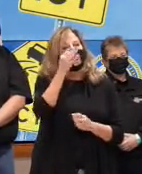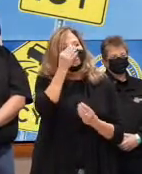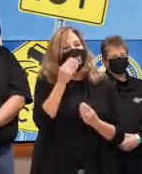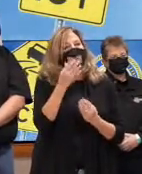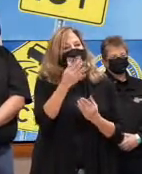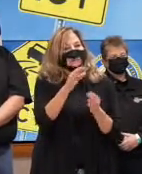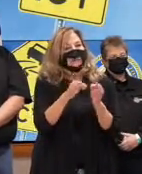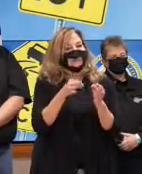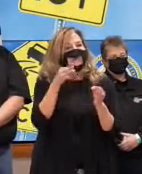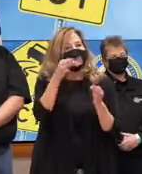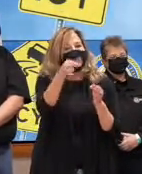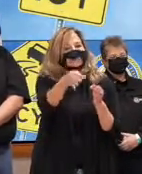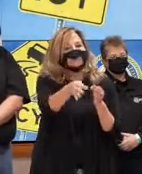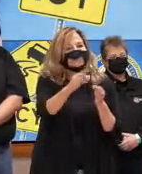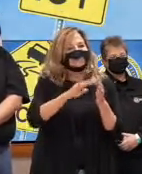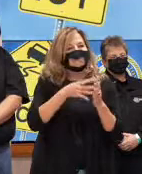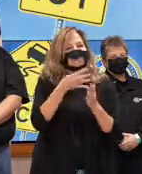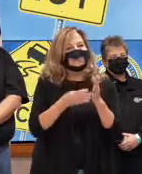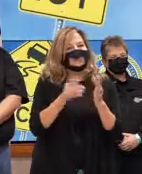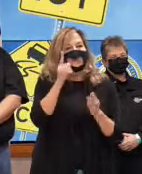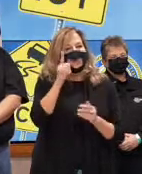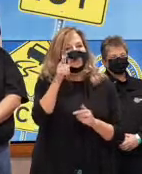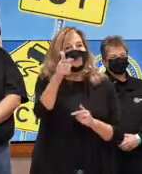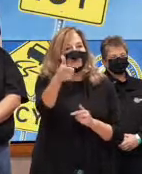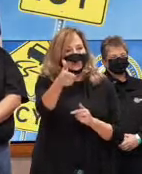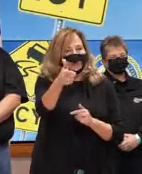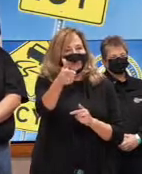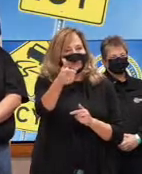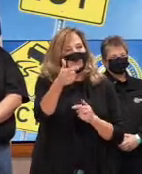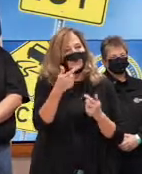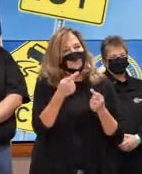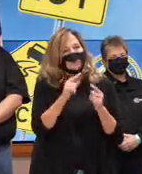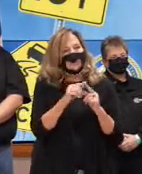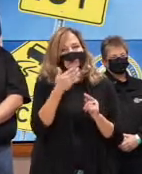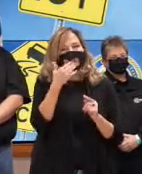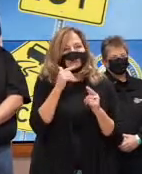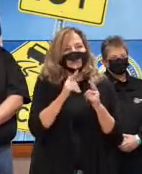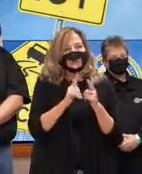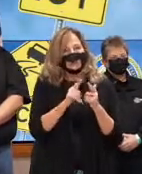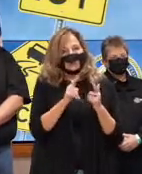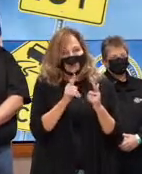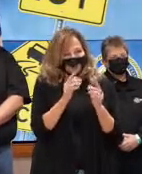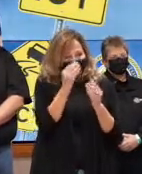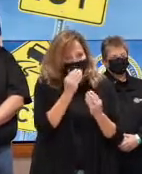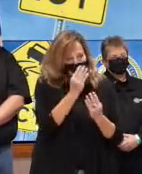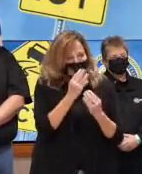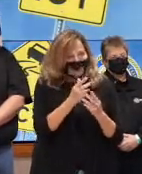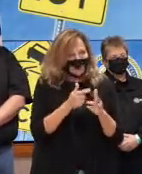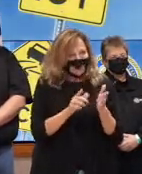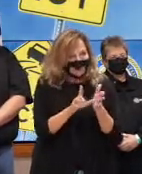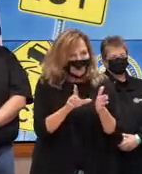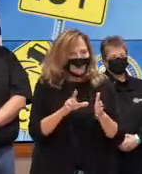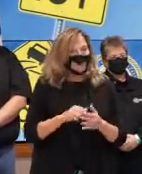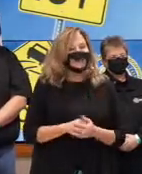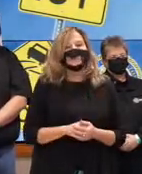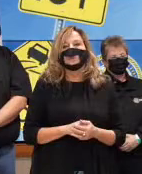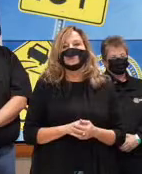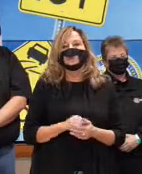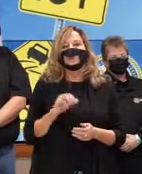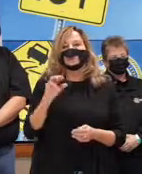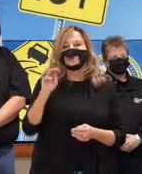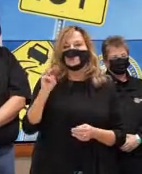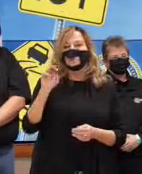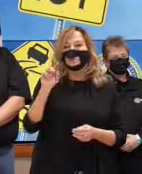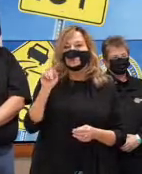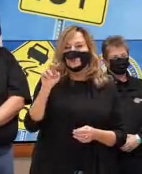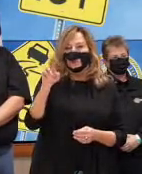be rescheduled, and we'll plan to do that as quickly as possible. Metro, of course,